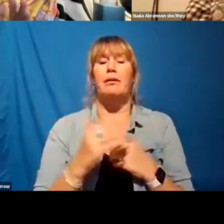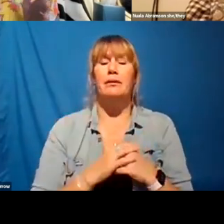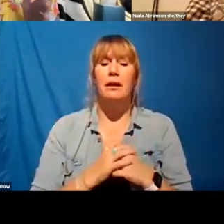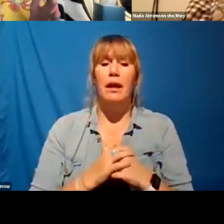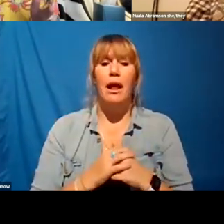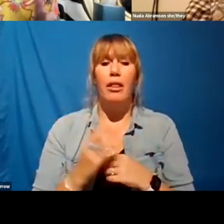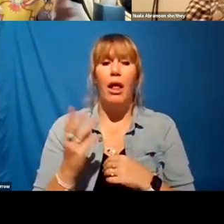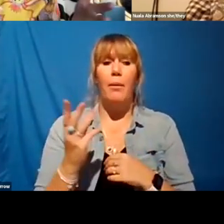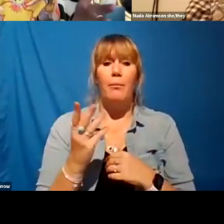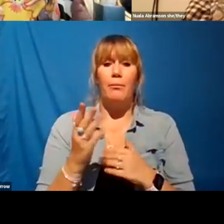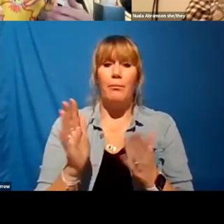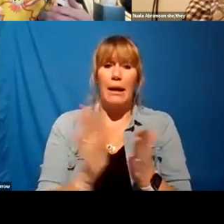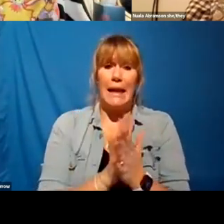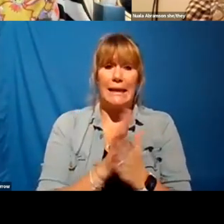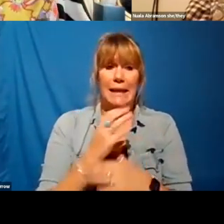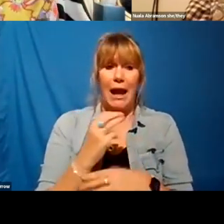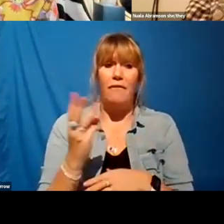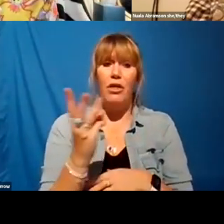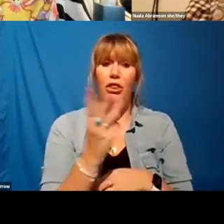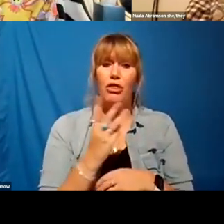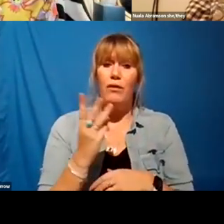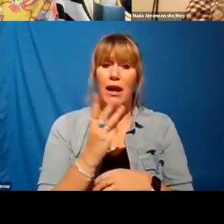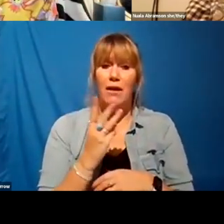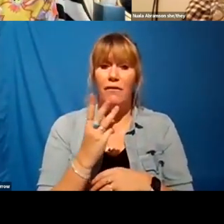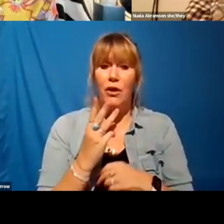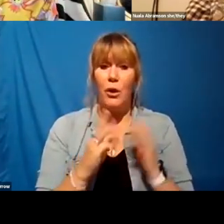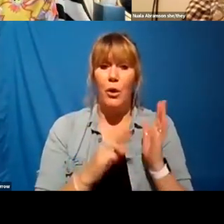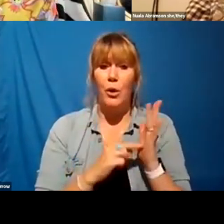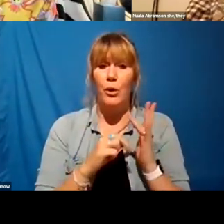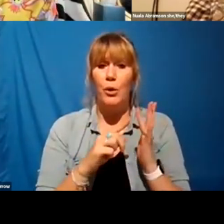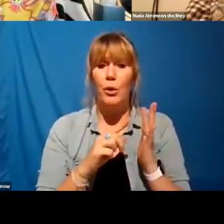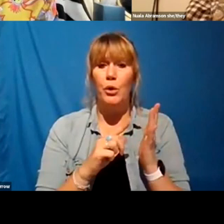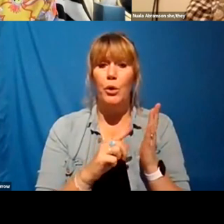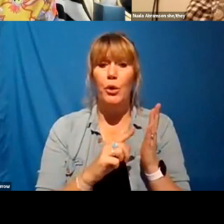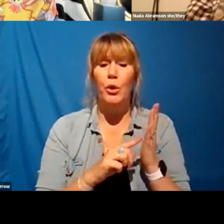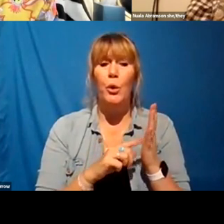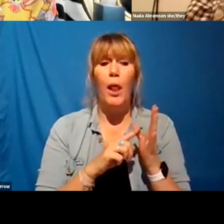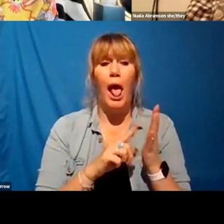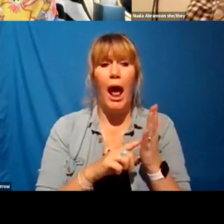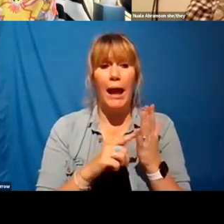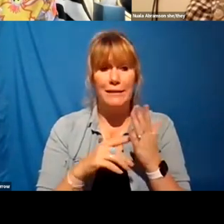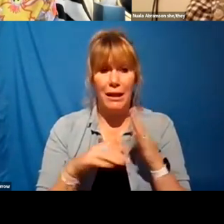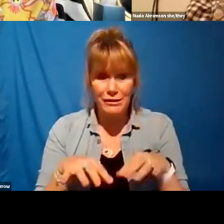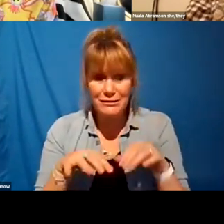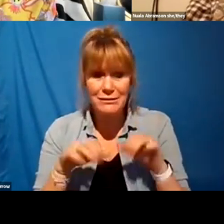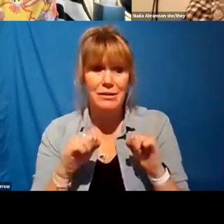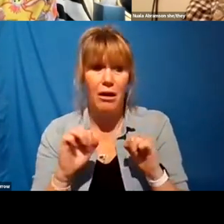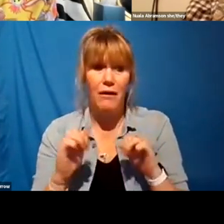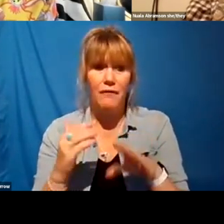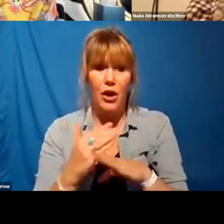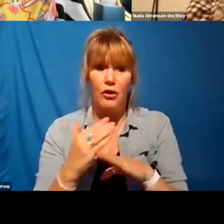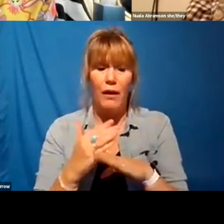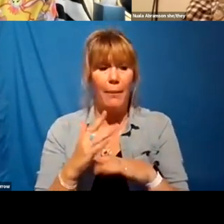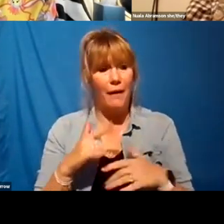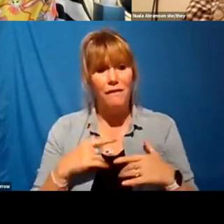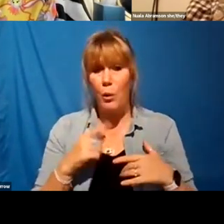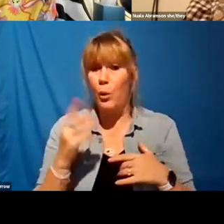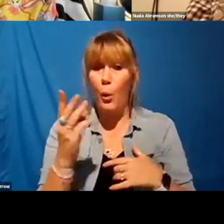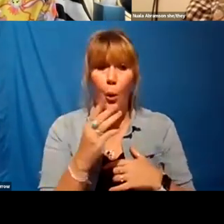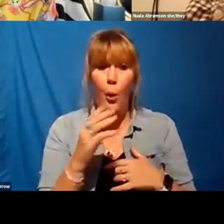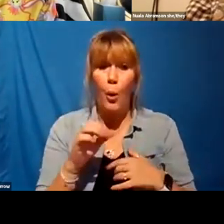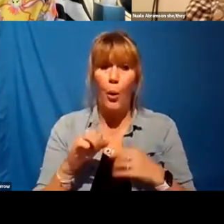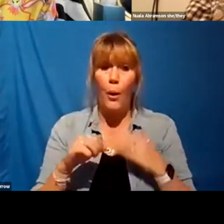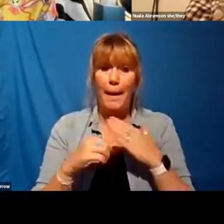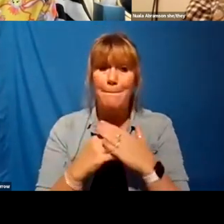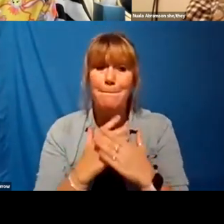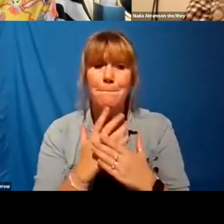are, well, Nuala's very much at the beginning of her career, and I think, you know, you're all emerging artists. I think you've got a fantastic